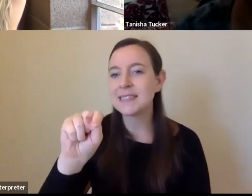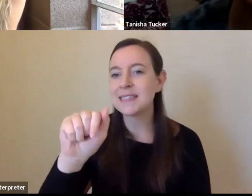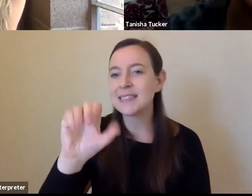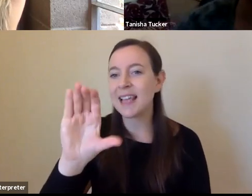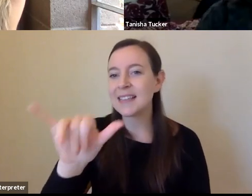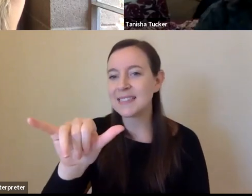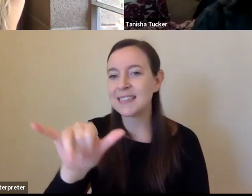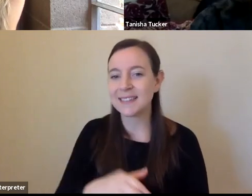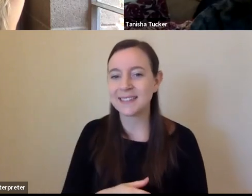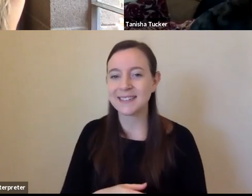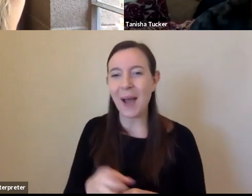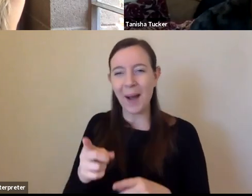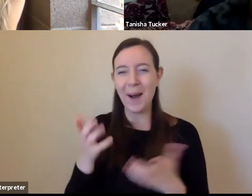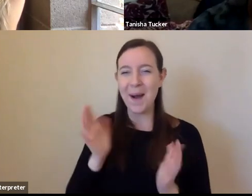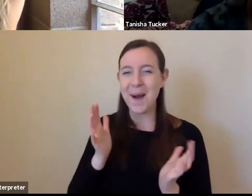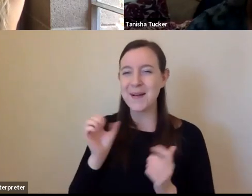Stacy!